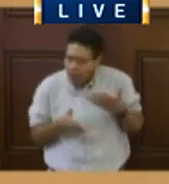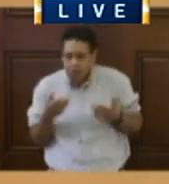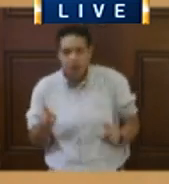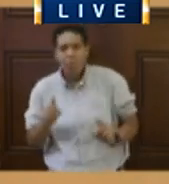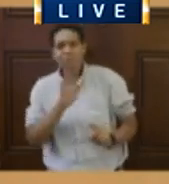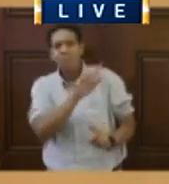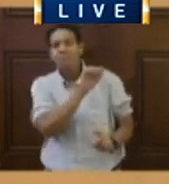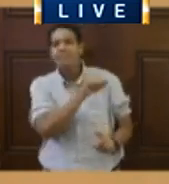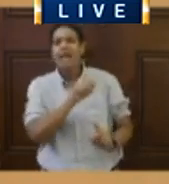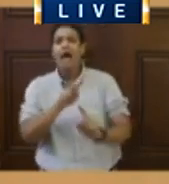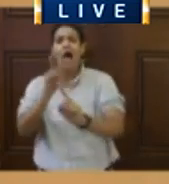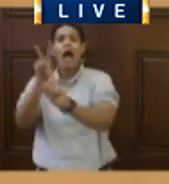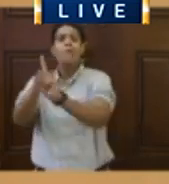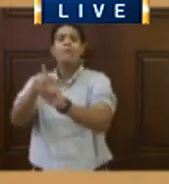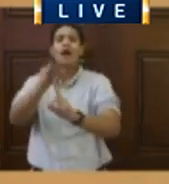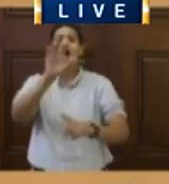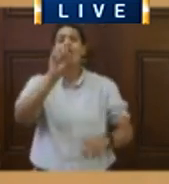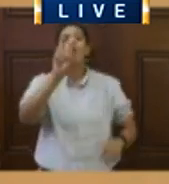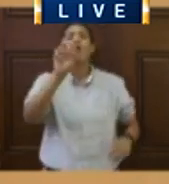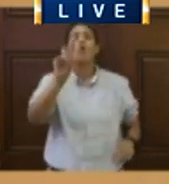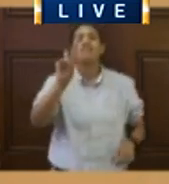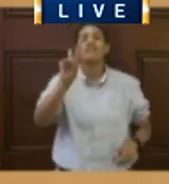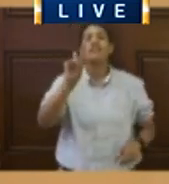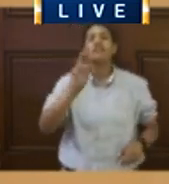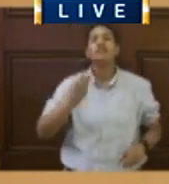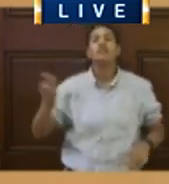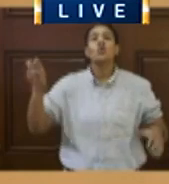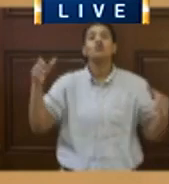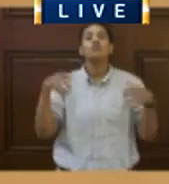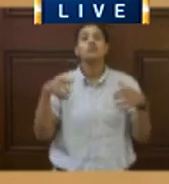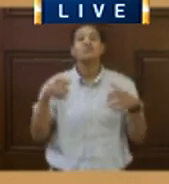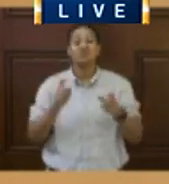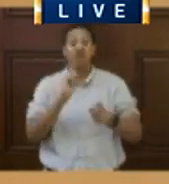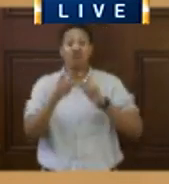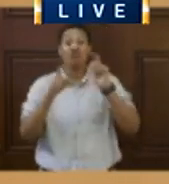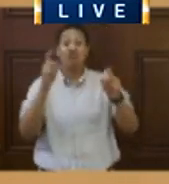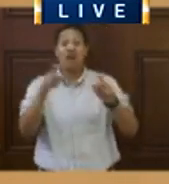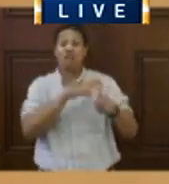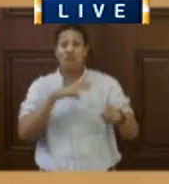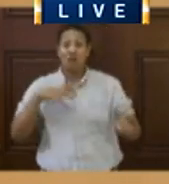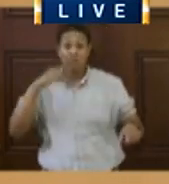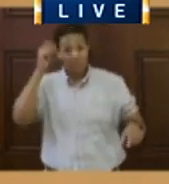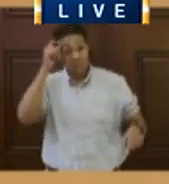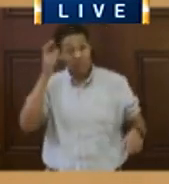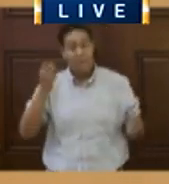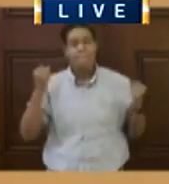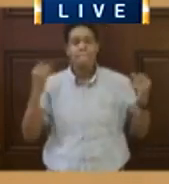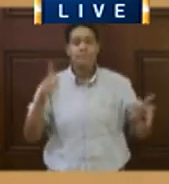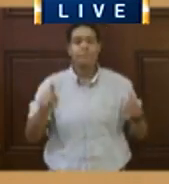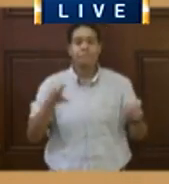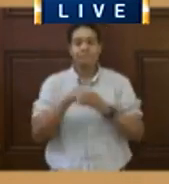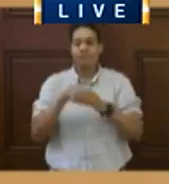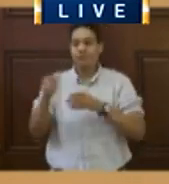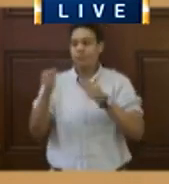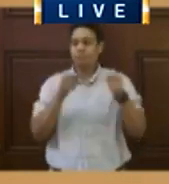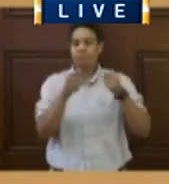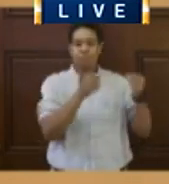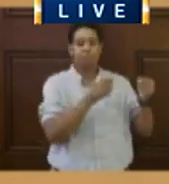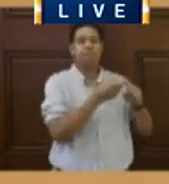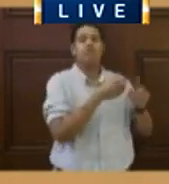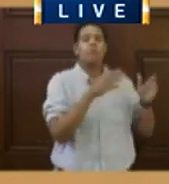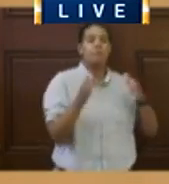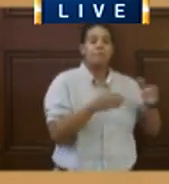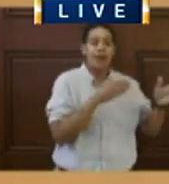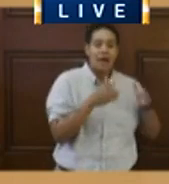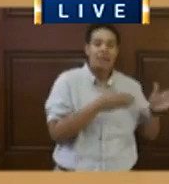a COVID tourism grant committee, which will be a multi-stakeholder committee consisting of persons from the private sector, from the